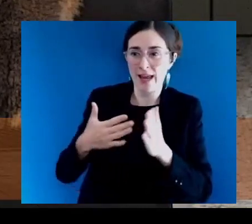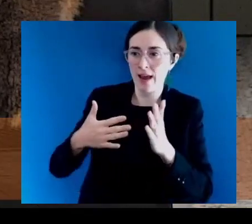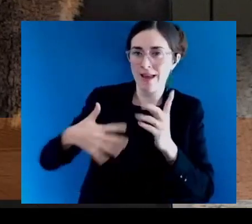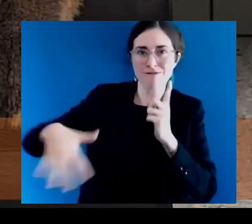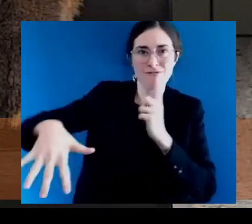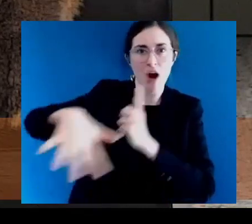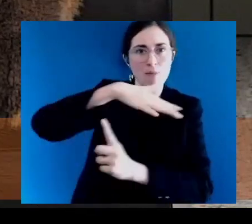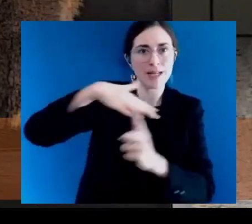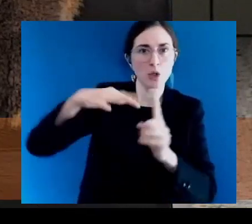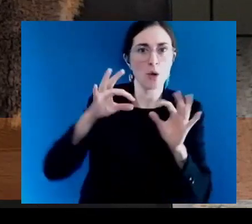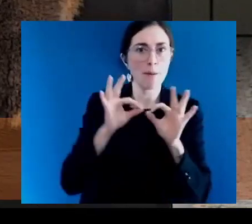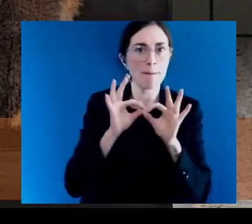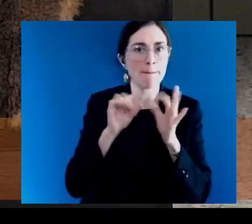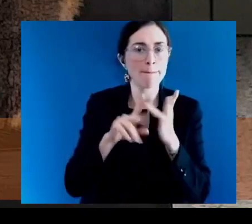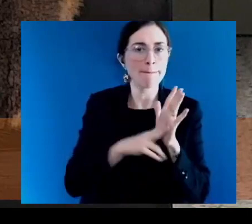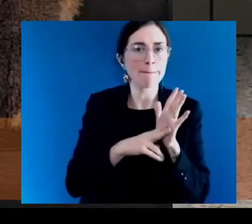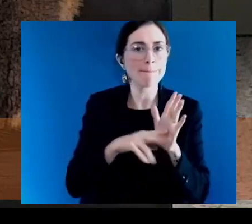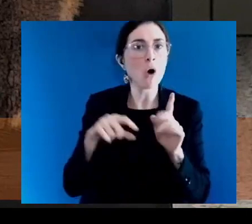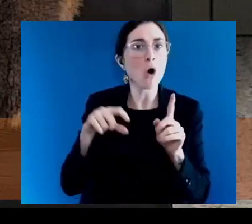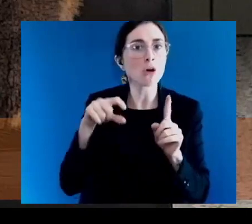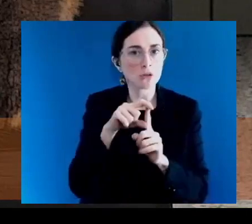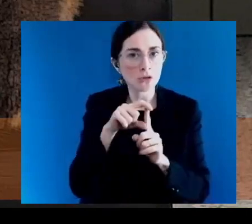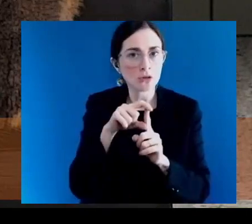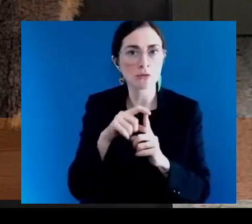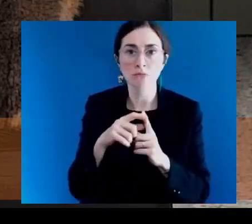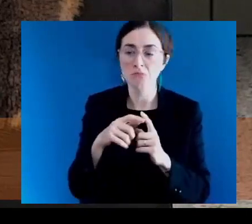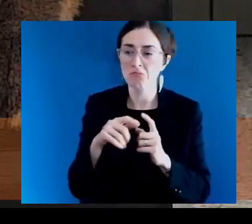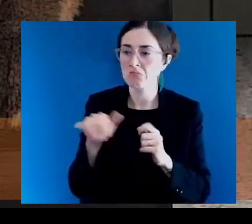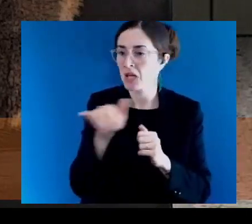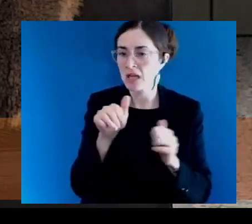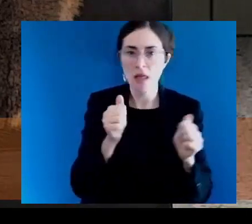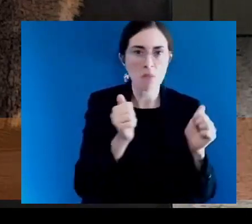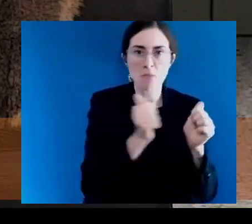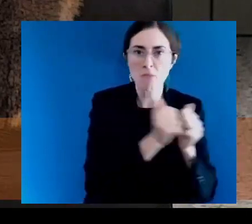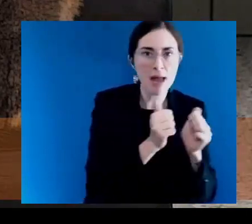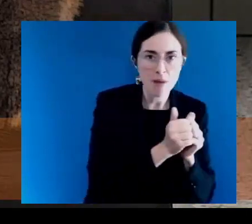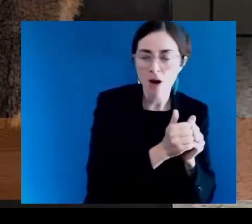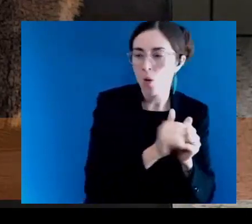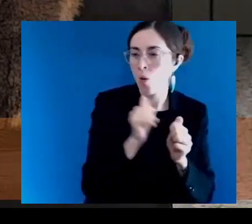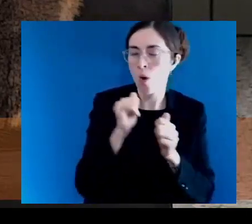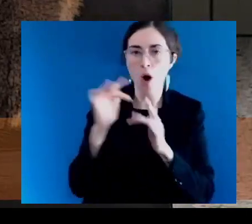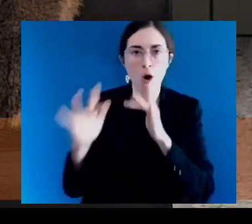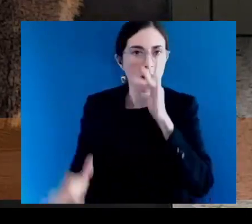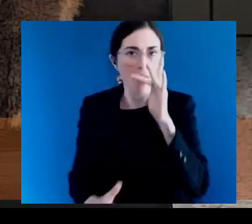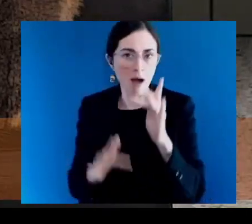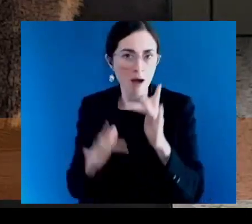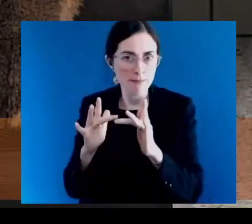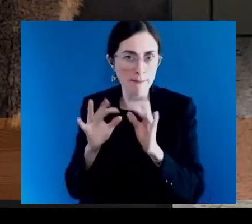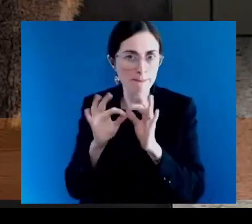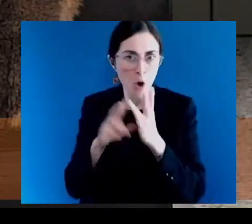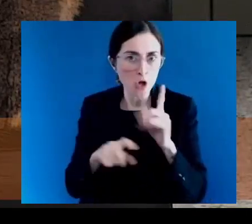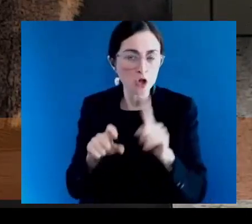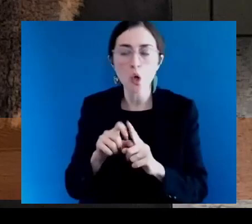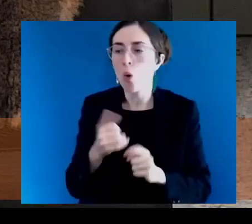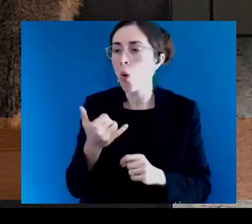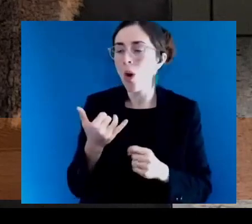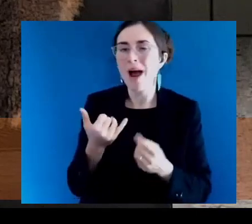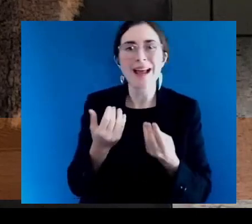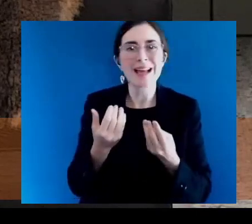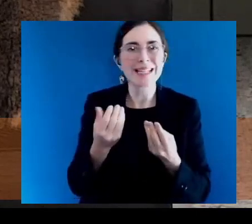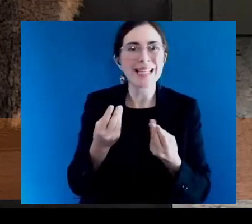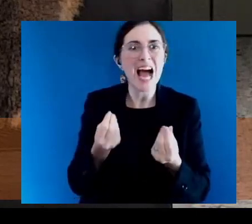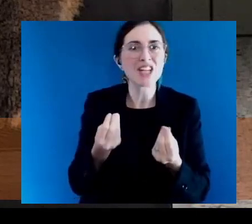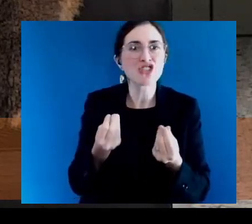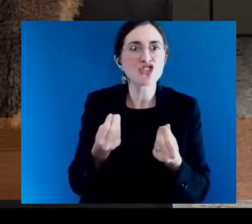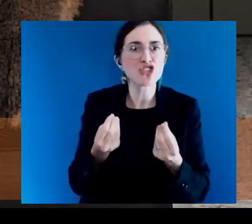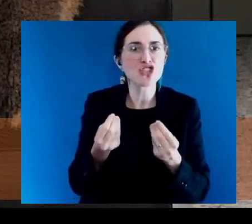lodged, whether that's a paper or a sort of online entry only or a cash deposit